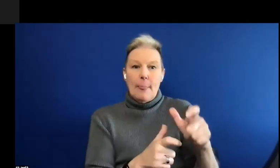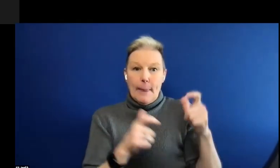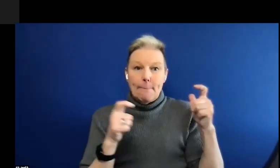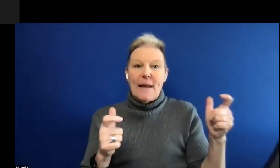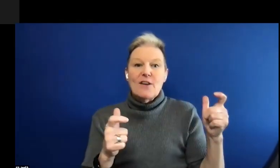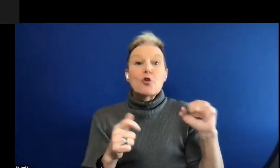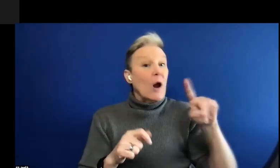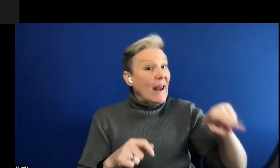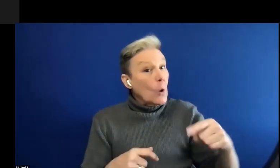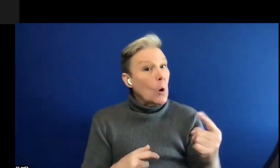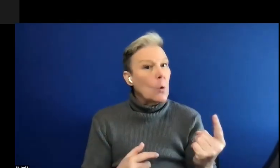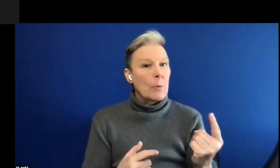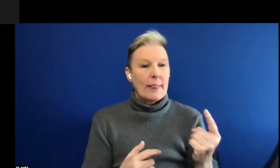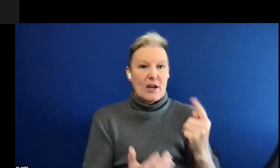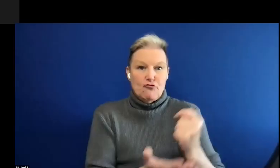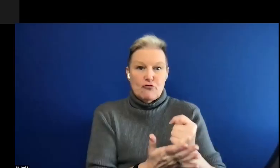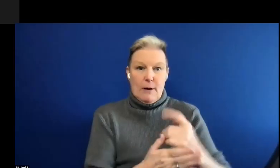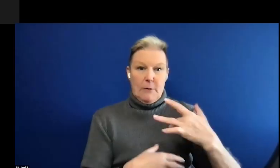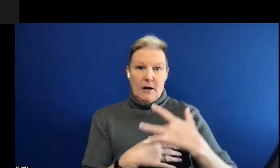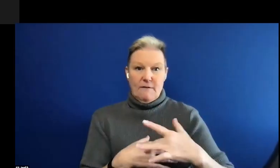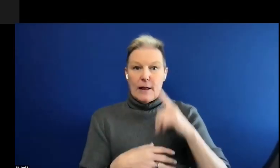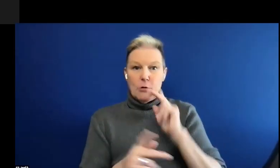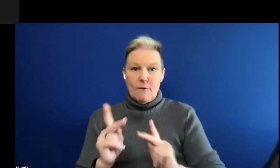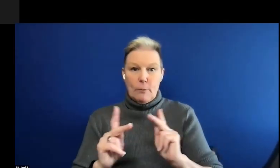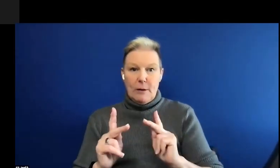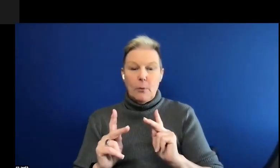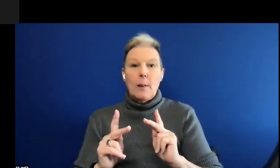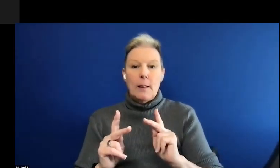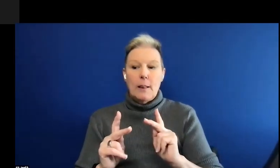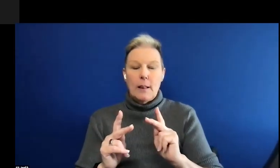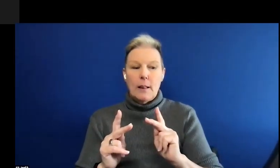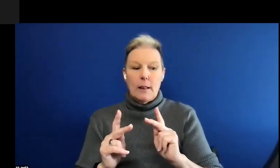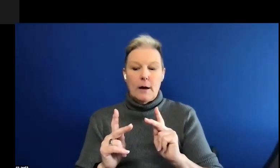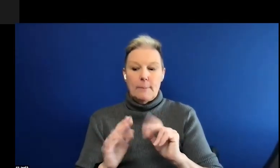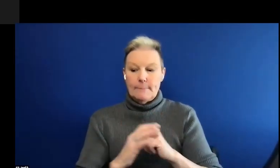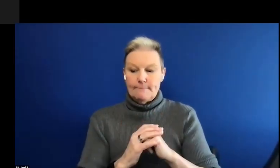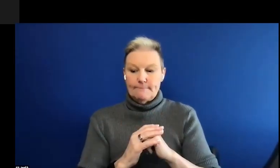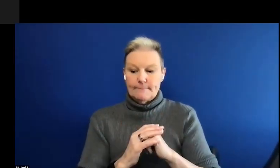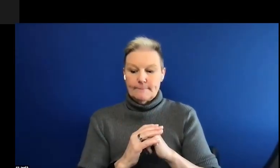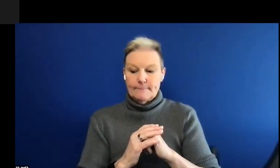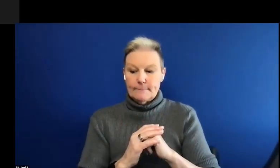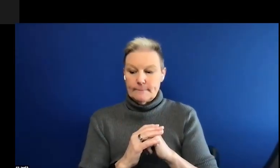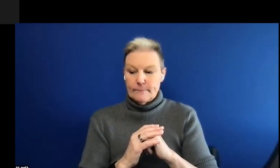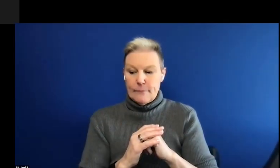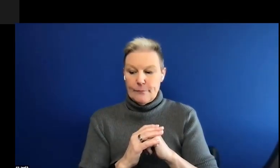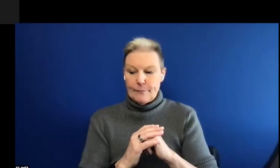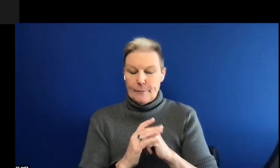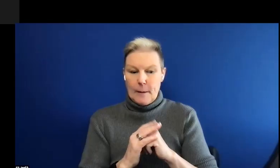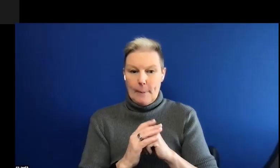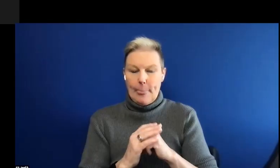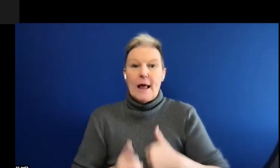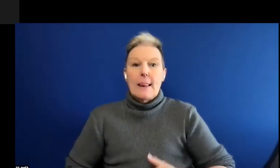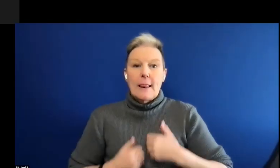perhaps the only treatment available for those individuals uh, being